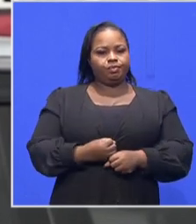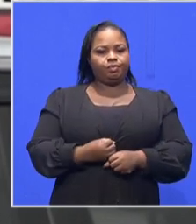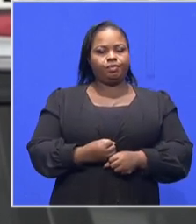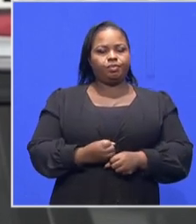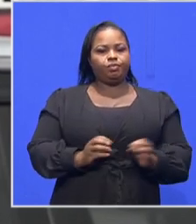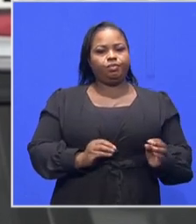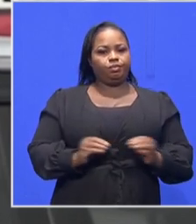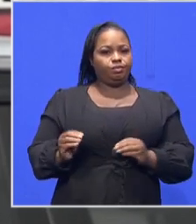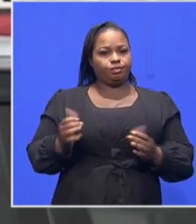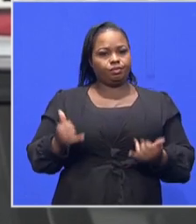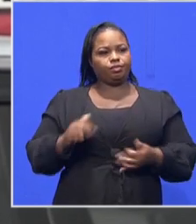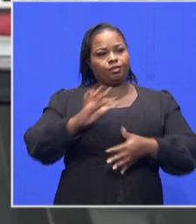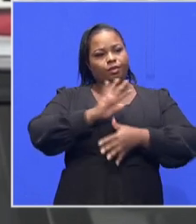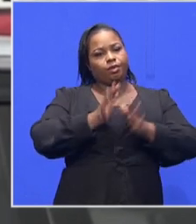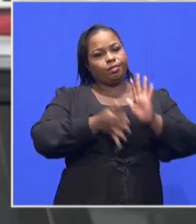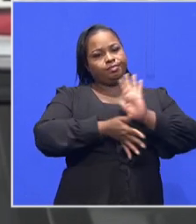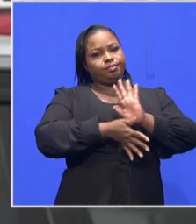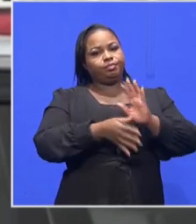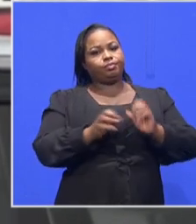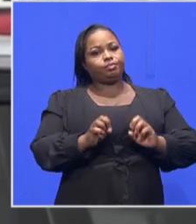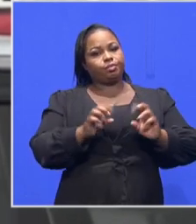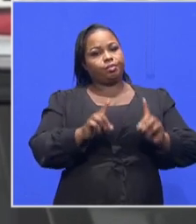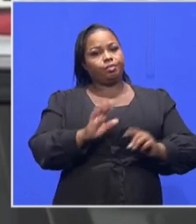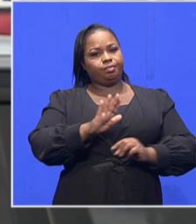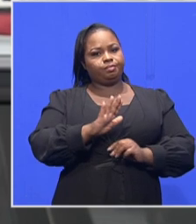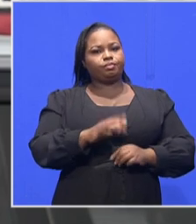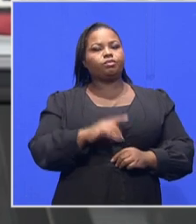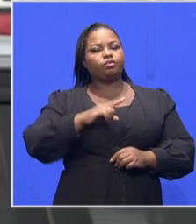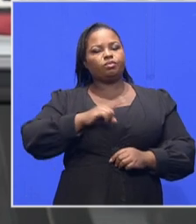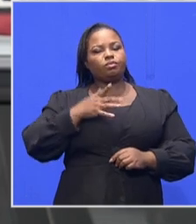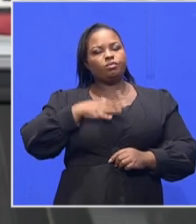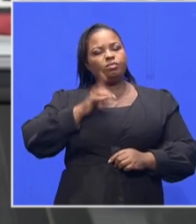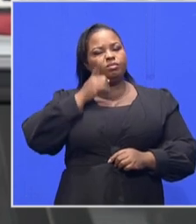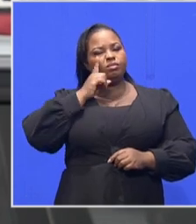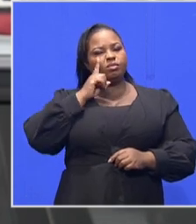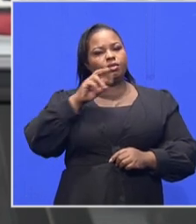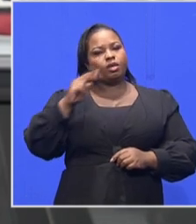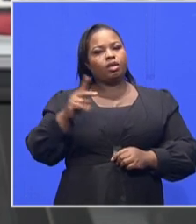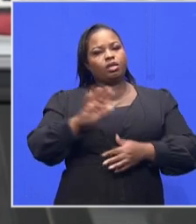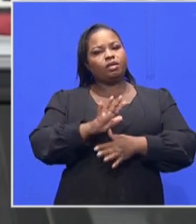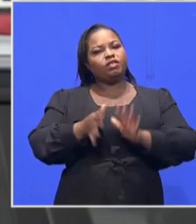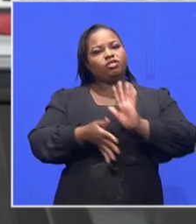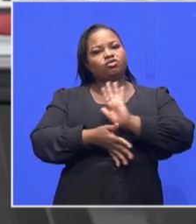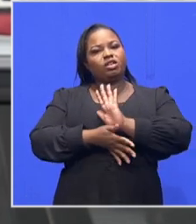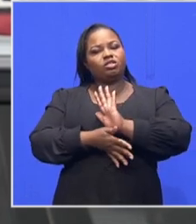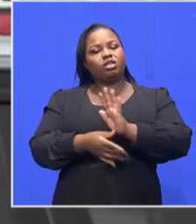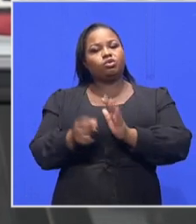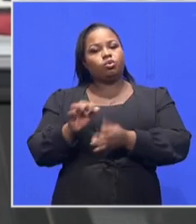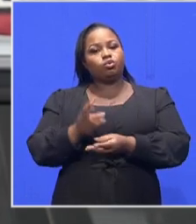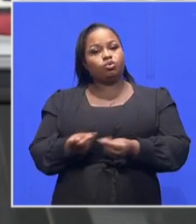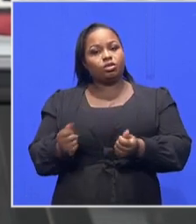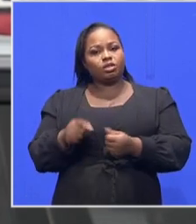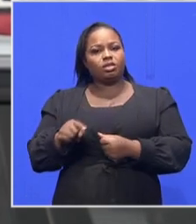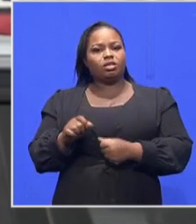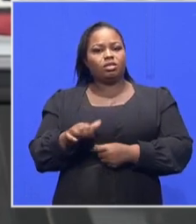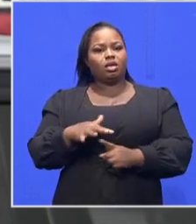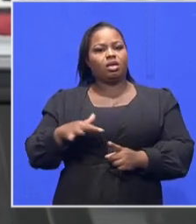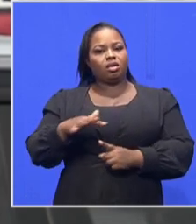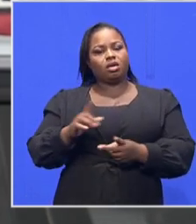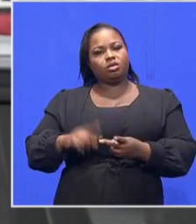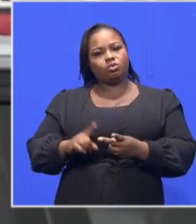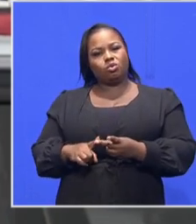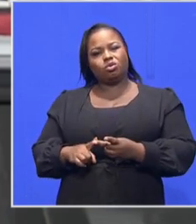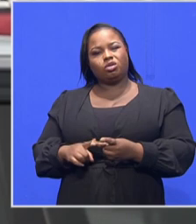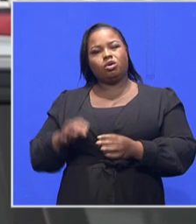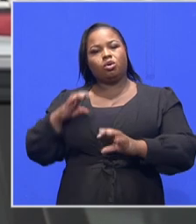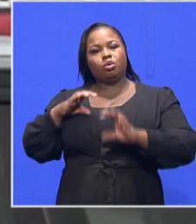into infrastructure for education. We want to look at basic infrastructure solutions in the area. We want to enhance communication and media